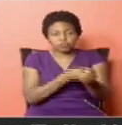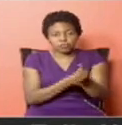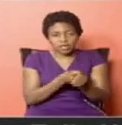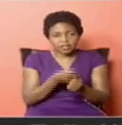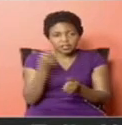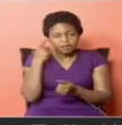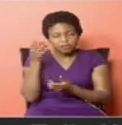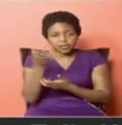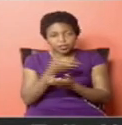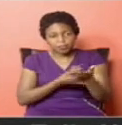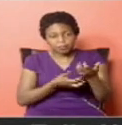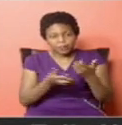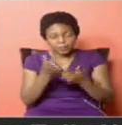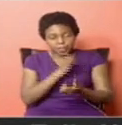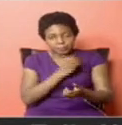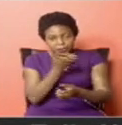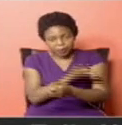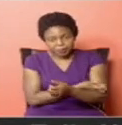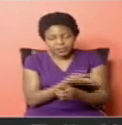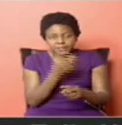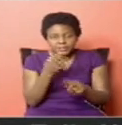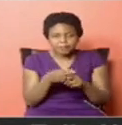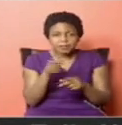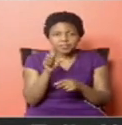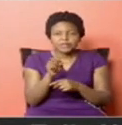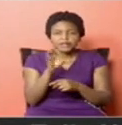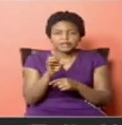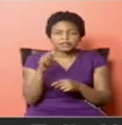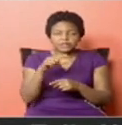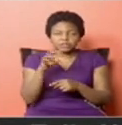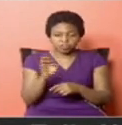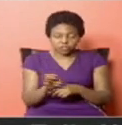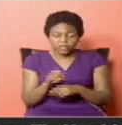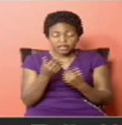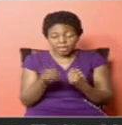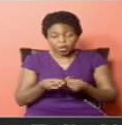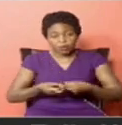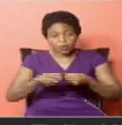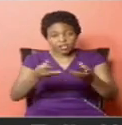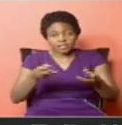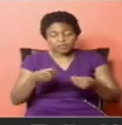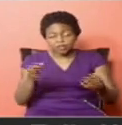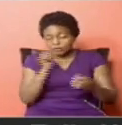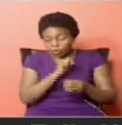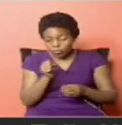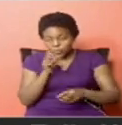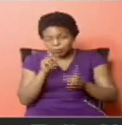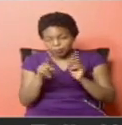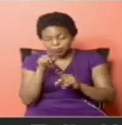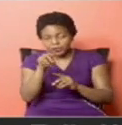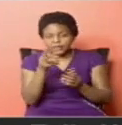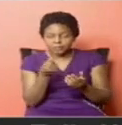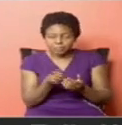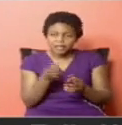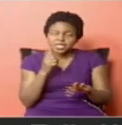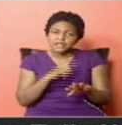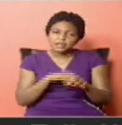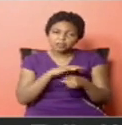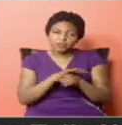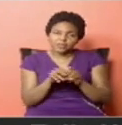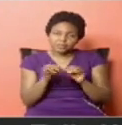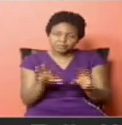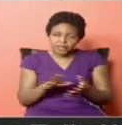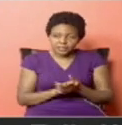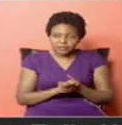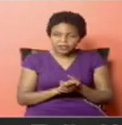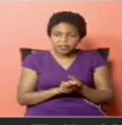commonly referred to as SAGE. These grants were rolled out across the country. At the time COVID set in, we had not